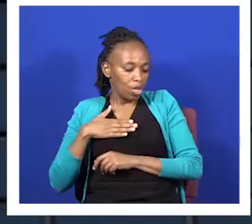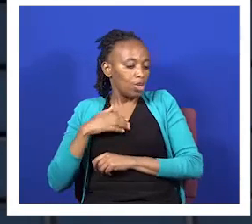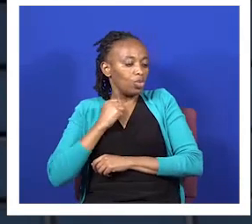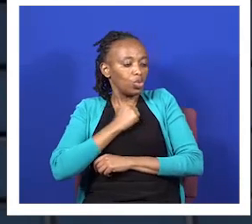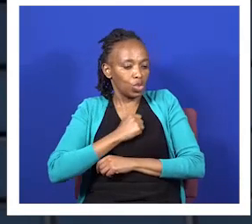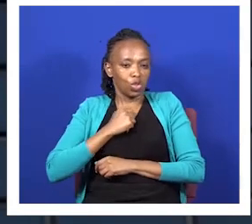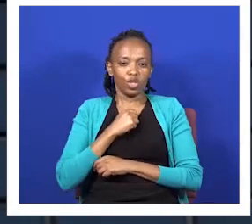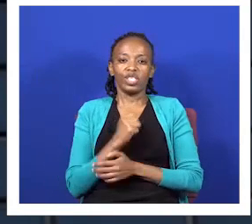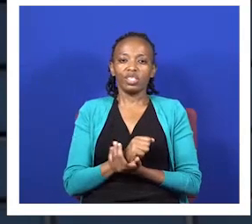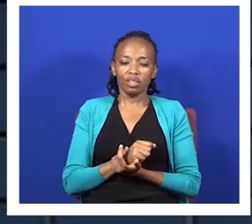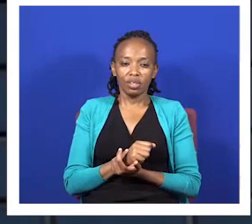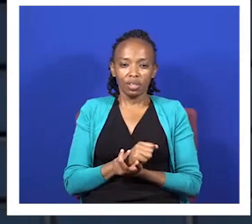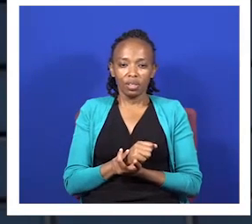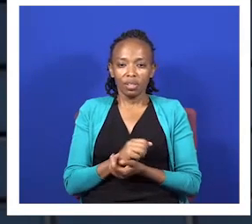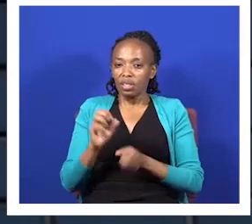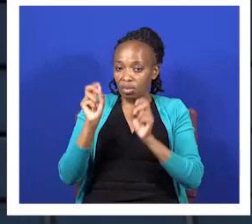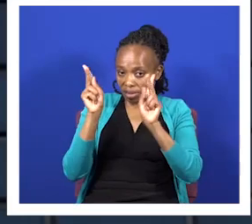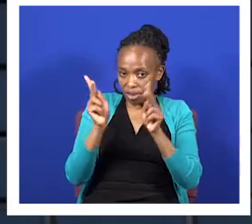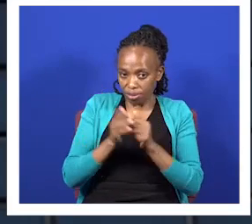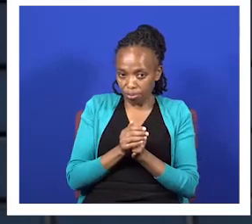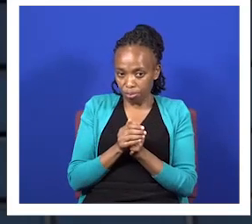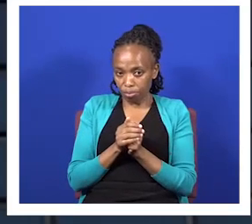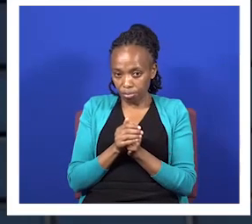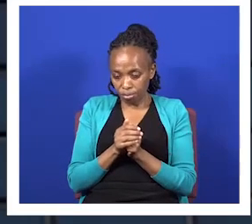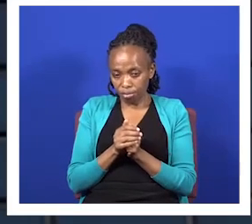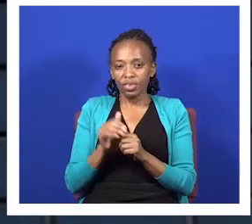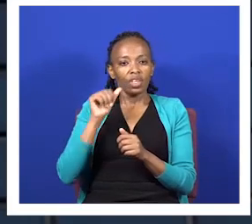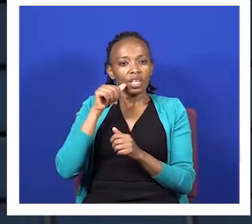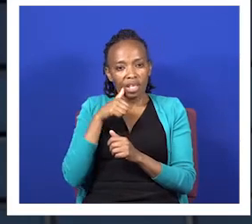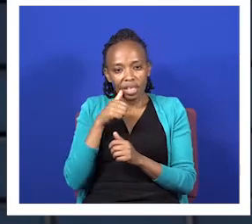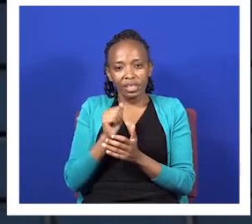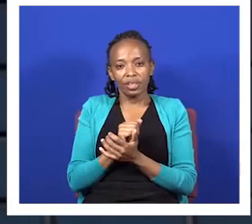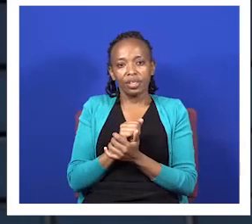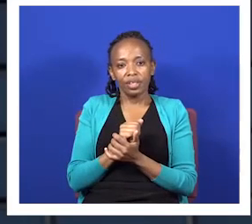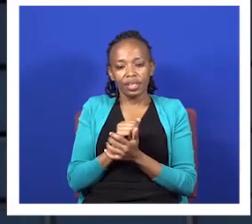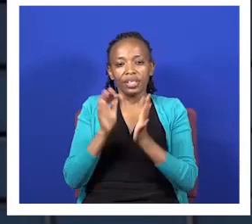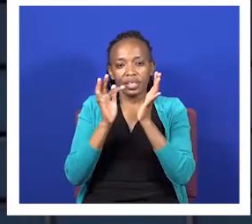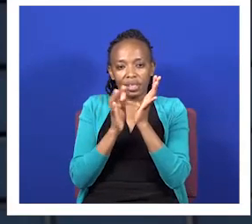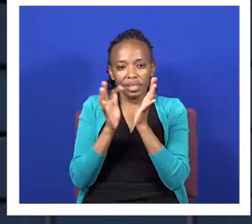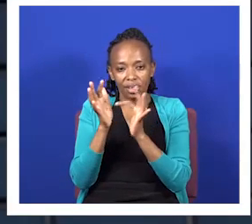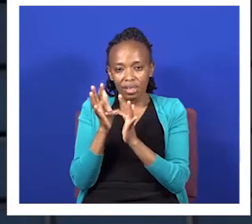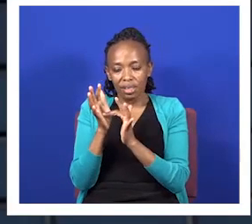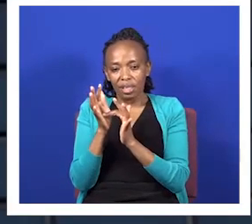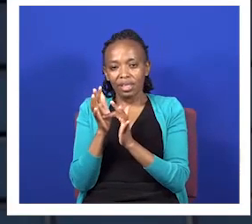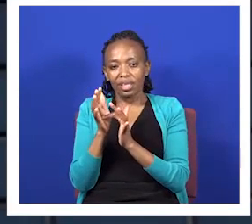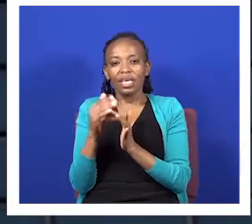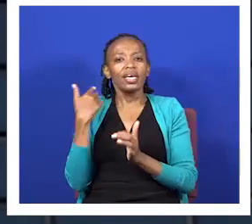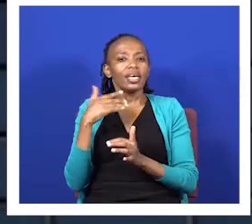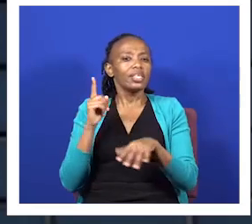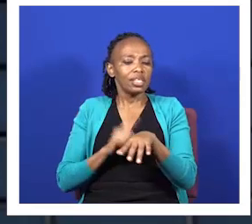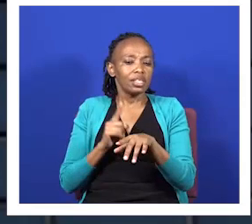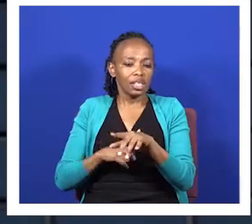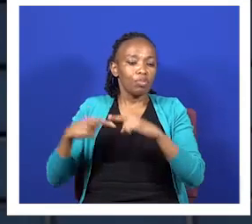I'm sorry. Okay. Yeah, very nice. Too. Very nice. Jesus doesn't like it when